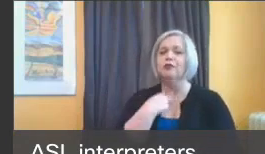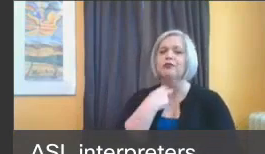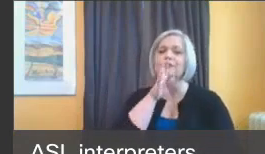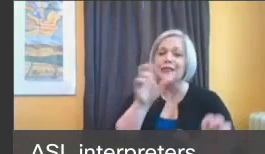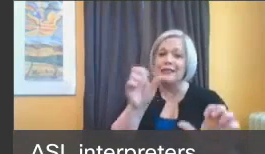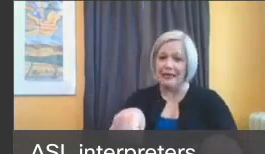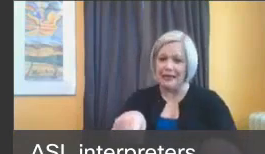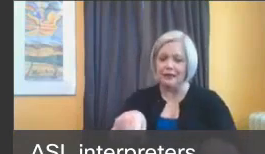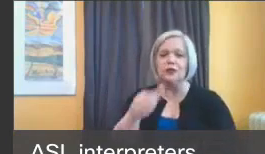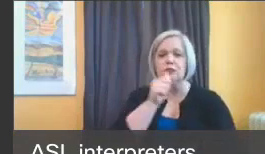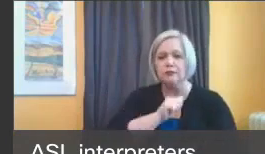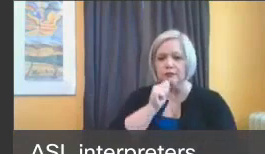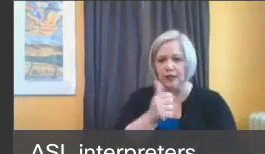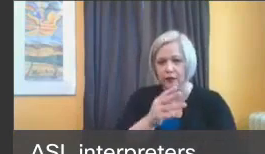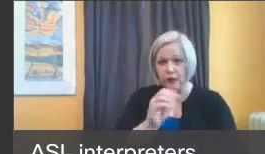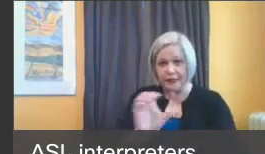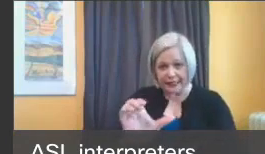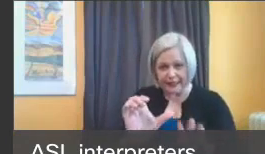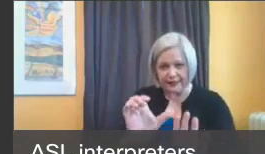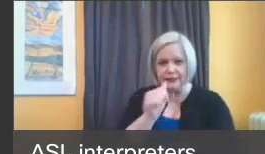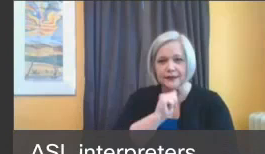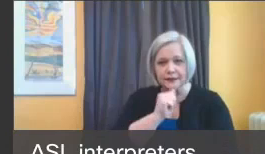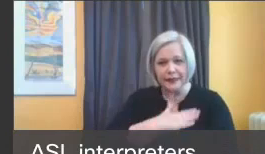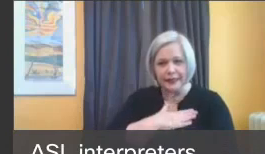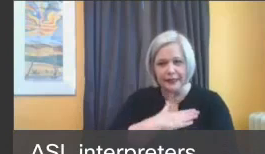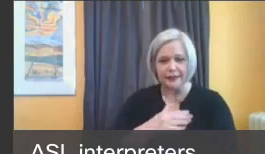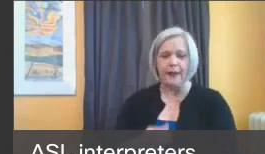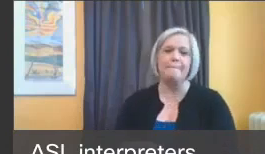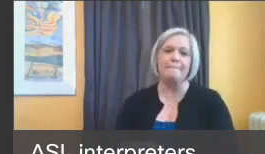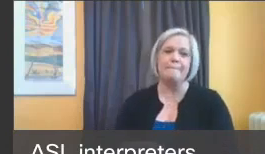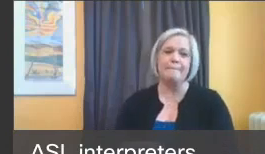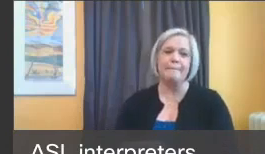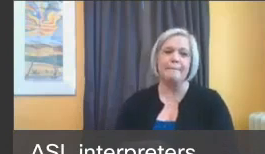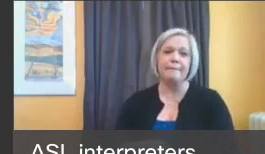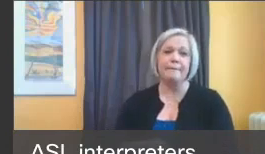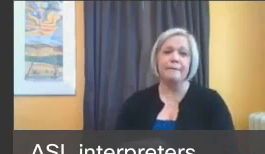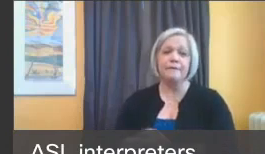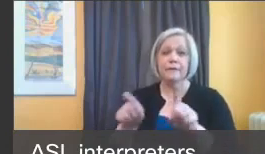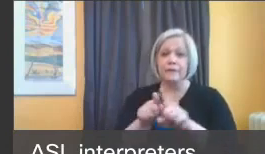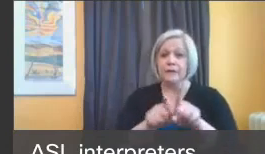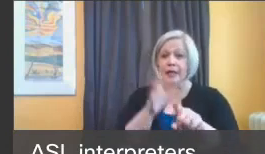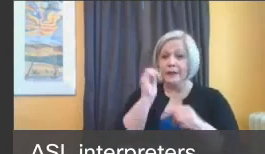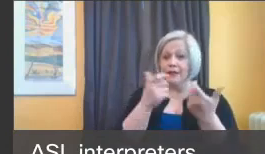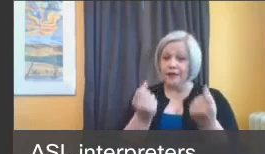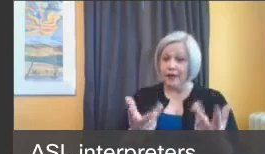can take a few moments to coordinate, and so we ask for your patience. In addition, because of the large